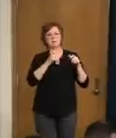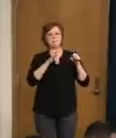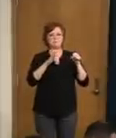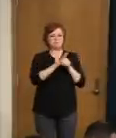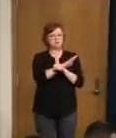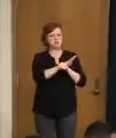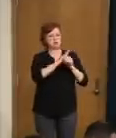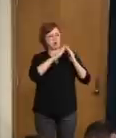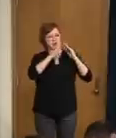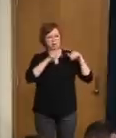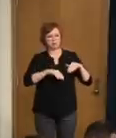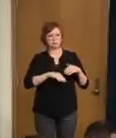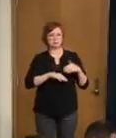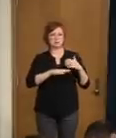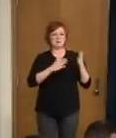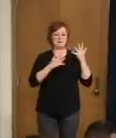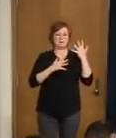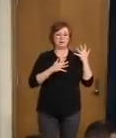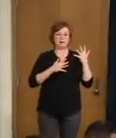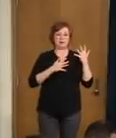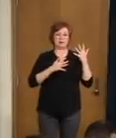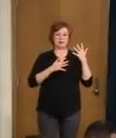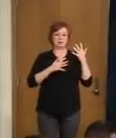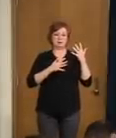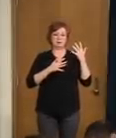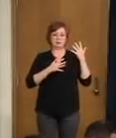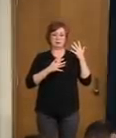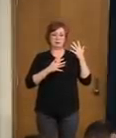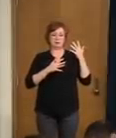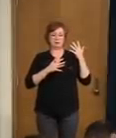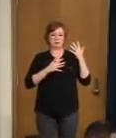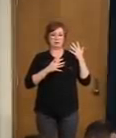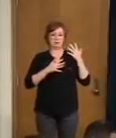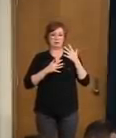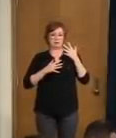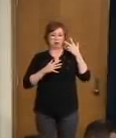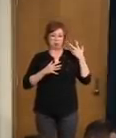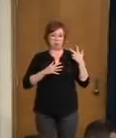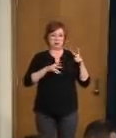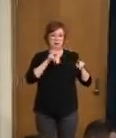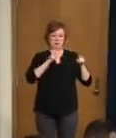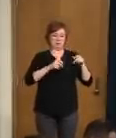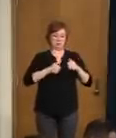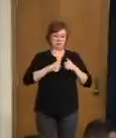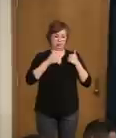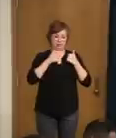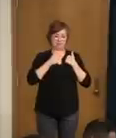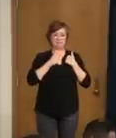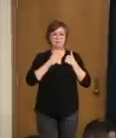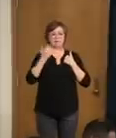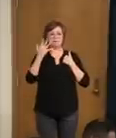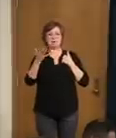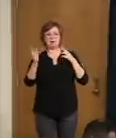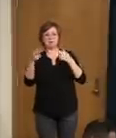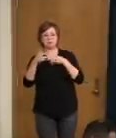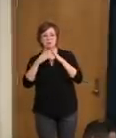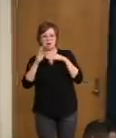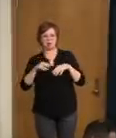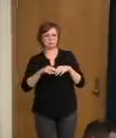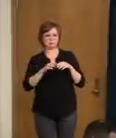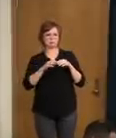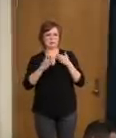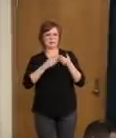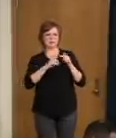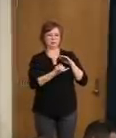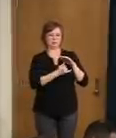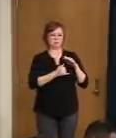3 people living in a 5-room house, you may have no secondary transmission. 10 people in a 2-room apartment, you may have 4, 5,